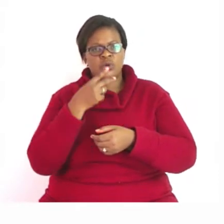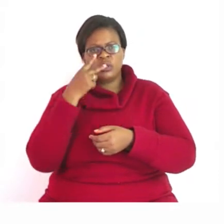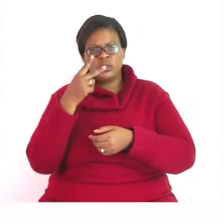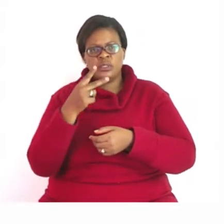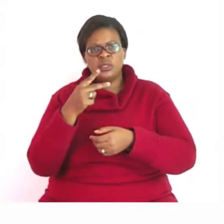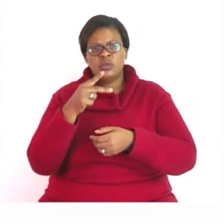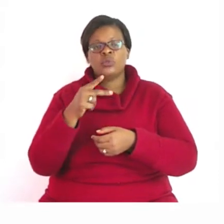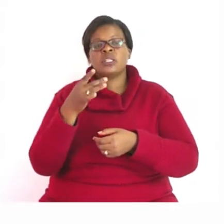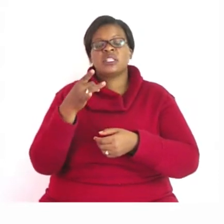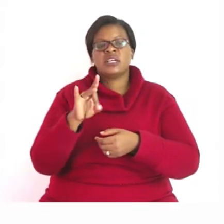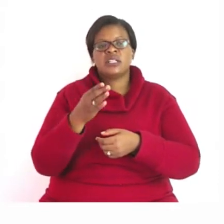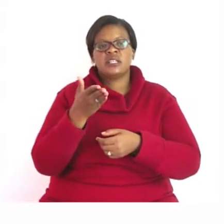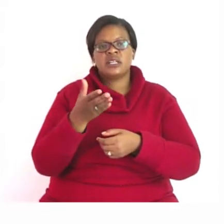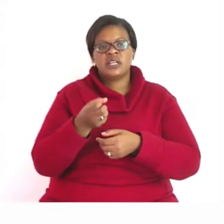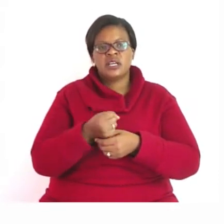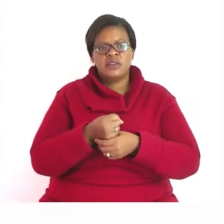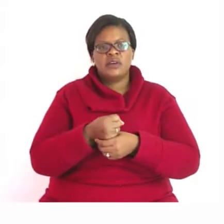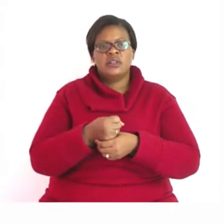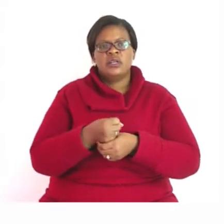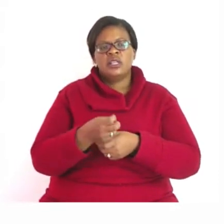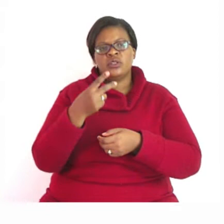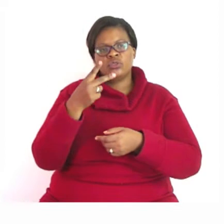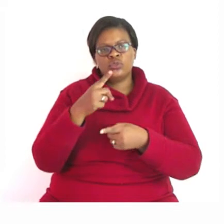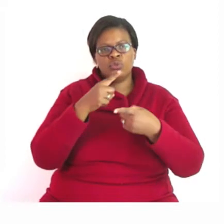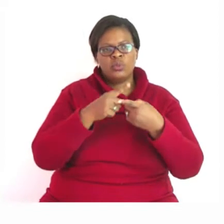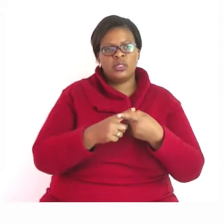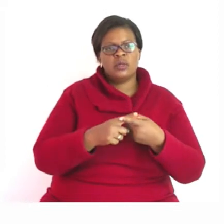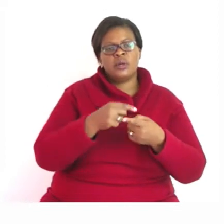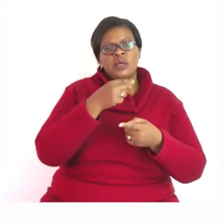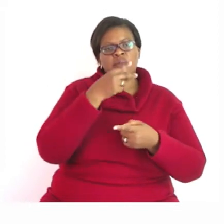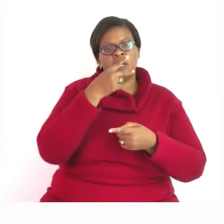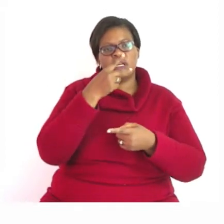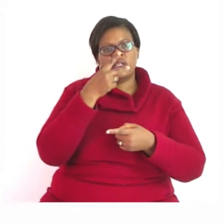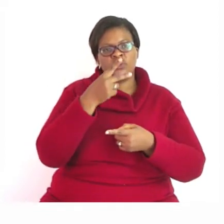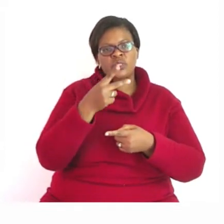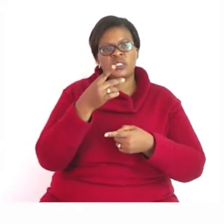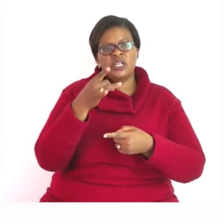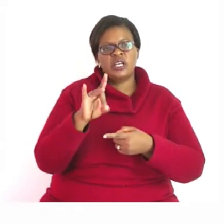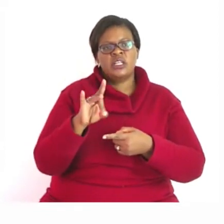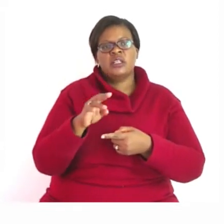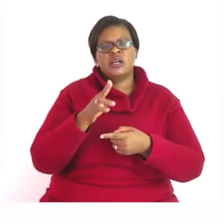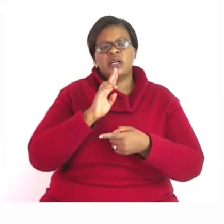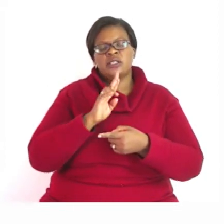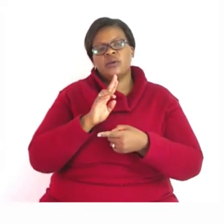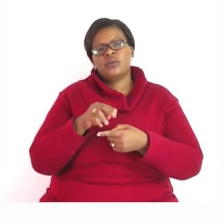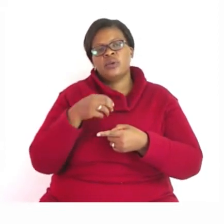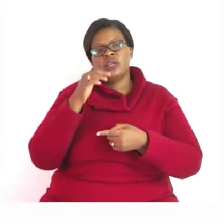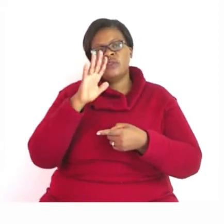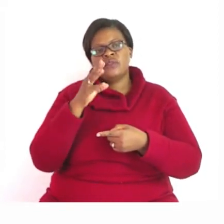why 2 multiplied by 28 gives you 56. In order to